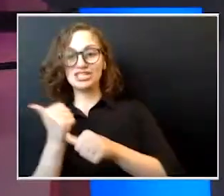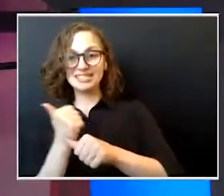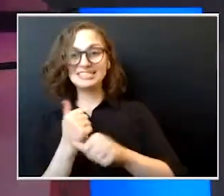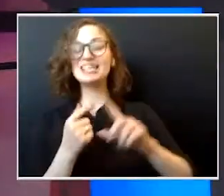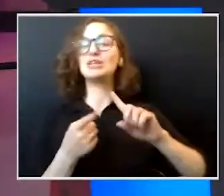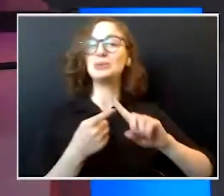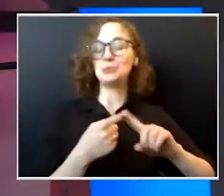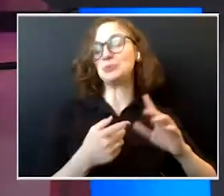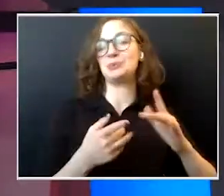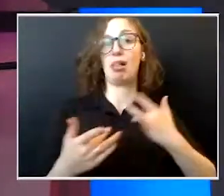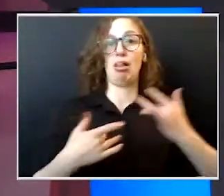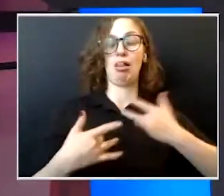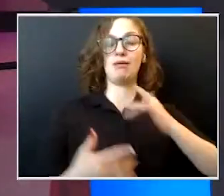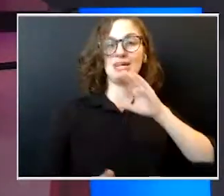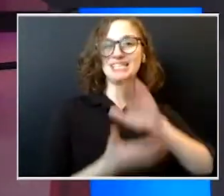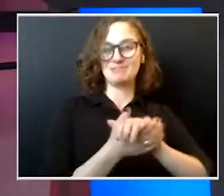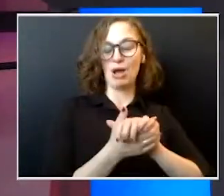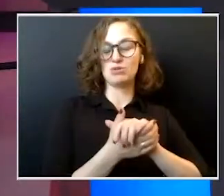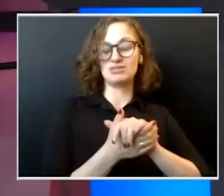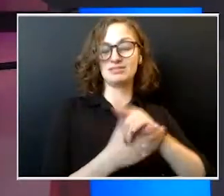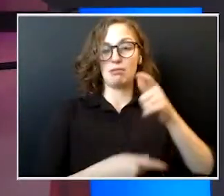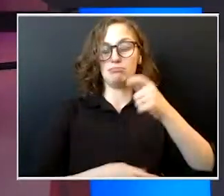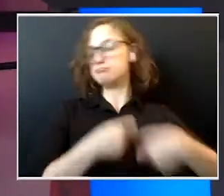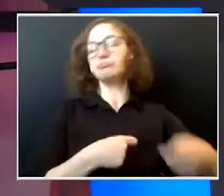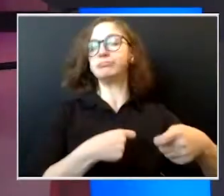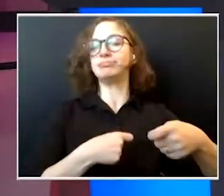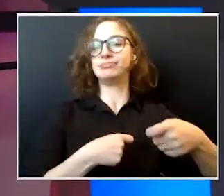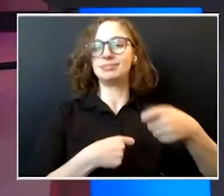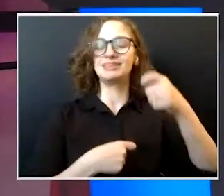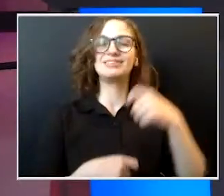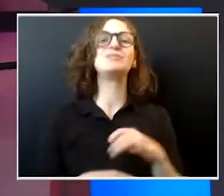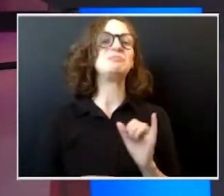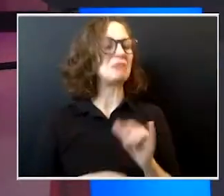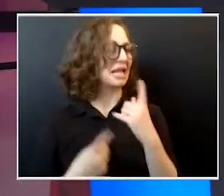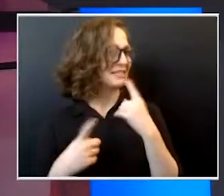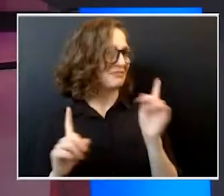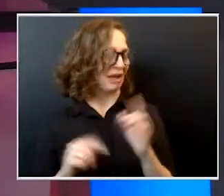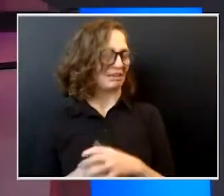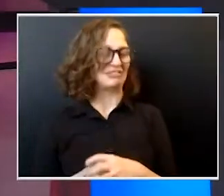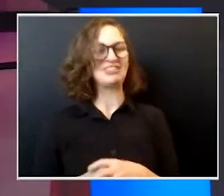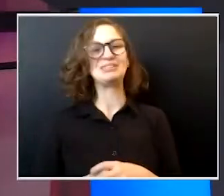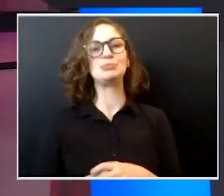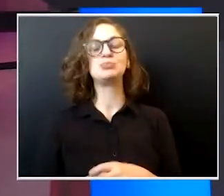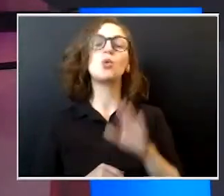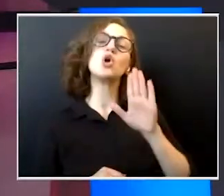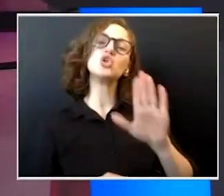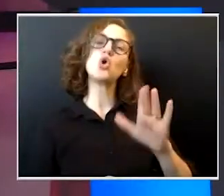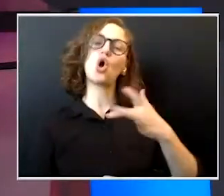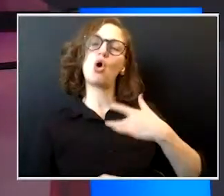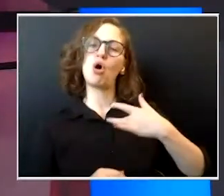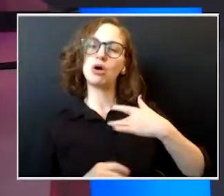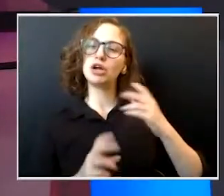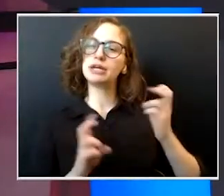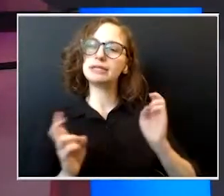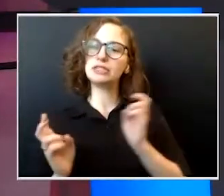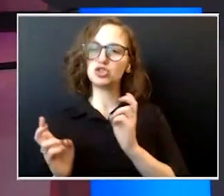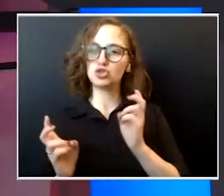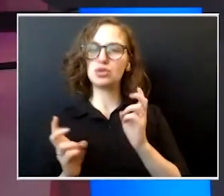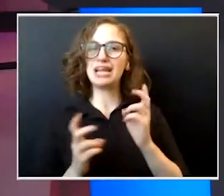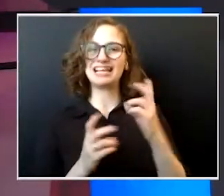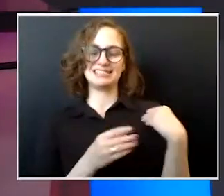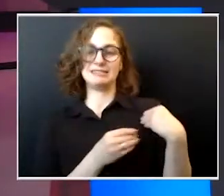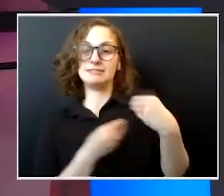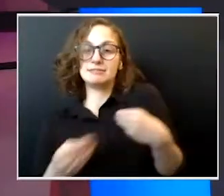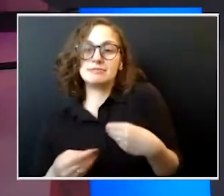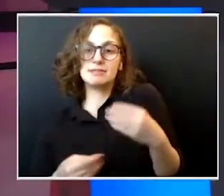I think. Your condition, Dr. Crawford, what you have is congenital. Are there other people in your family who've been diagnosed with